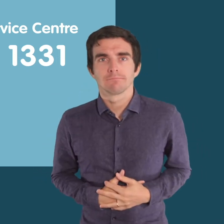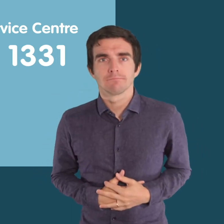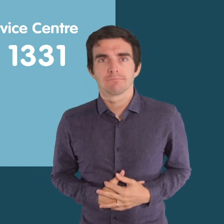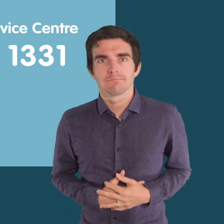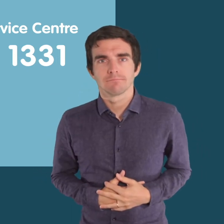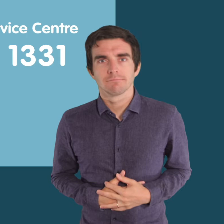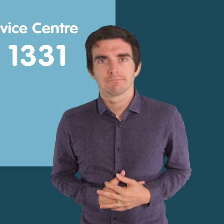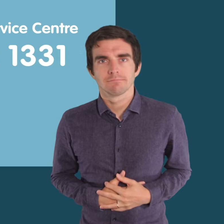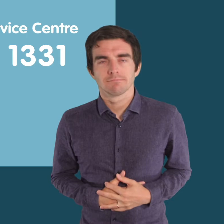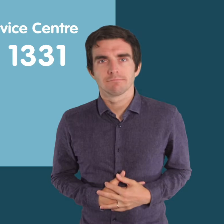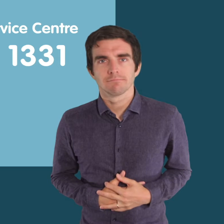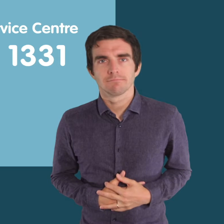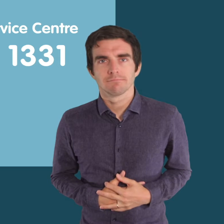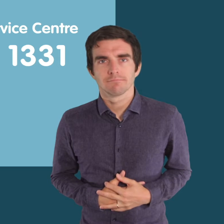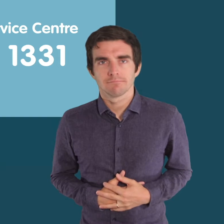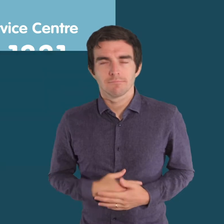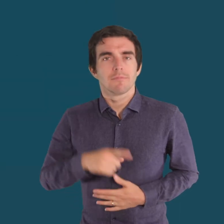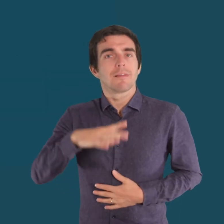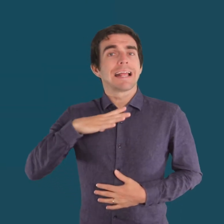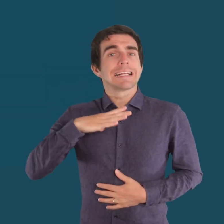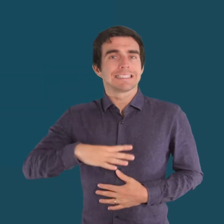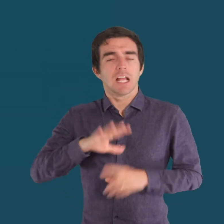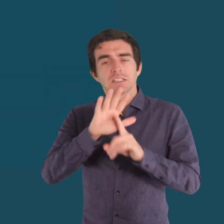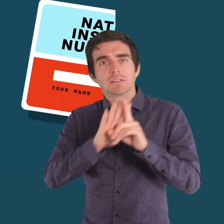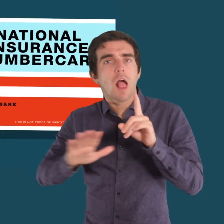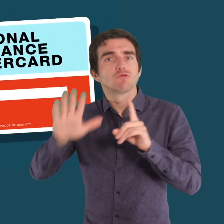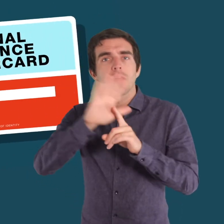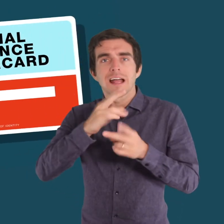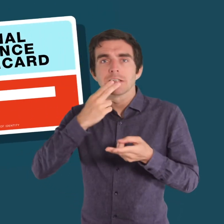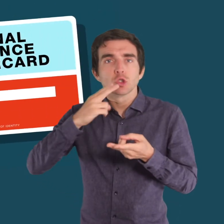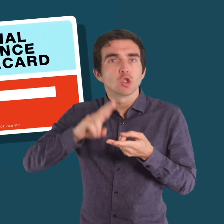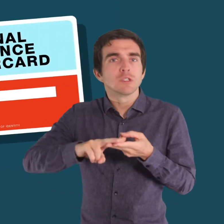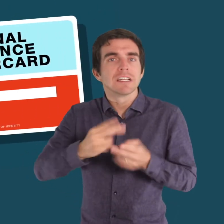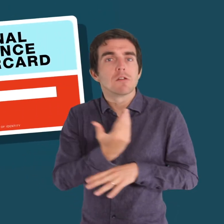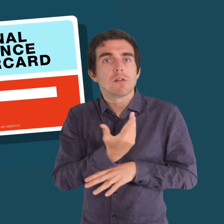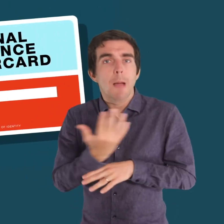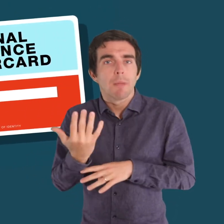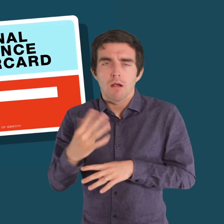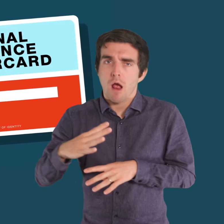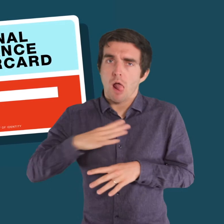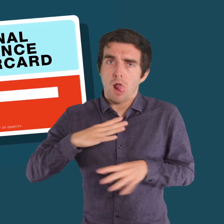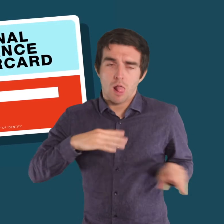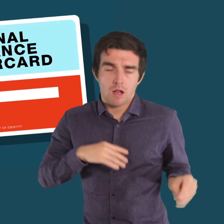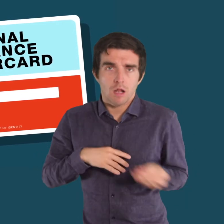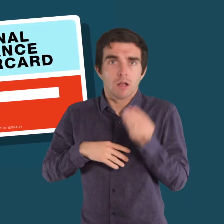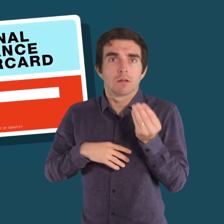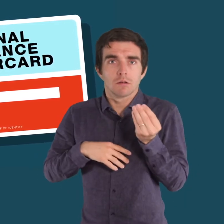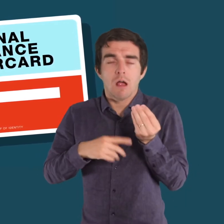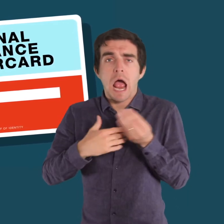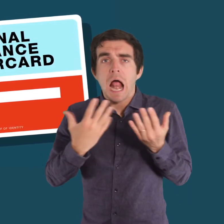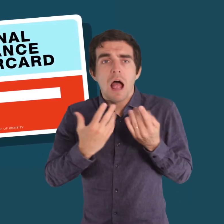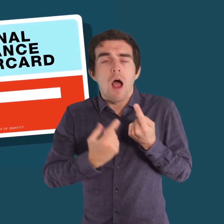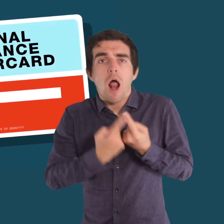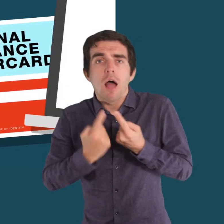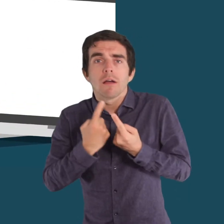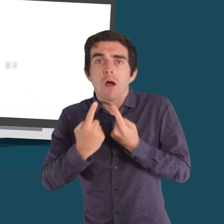012 1331. You will also need your national insurance number, so have it handy too. The